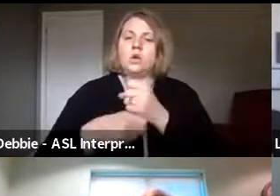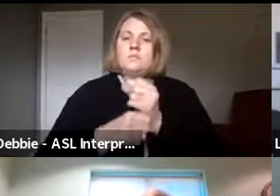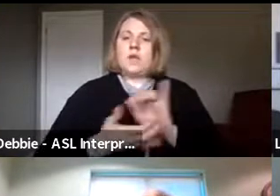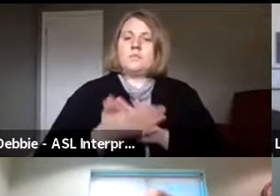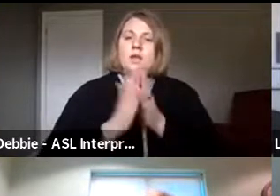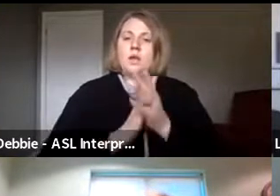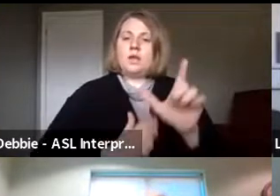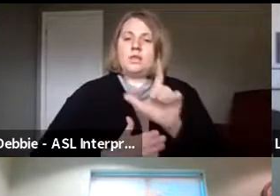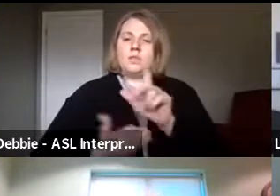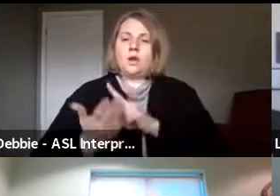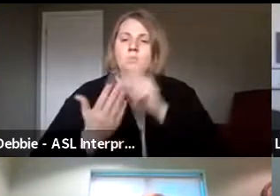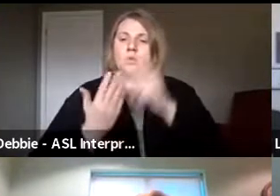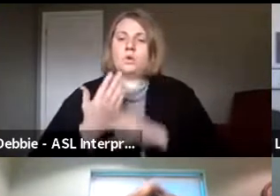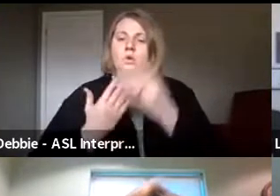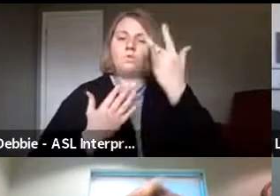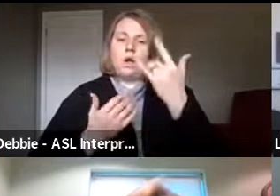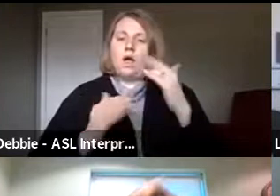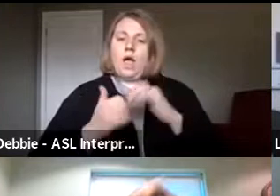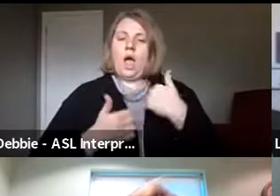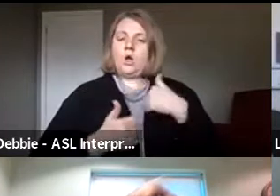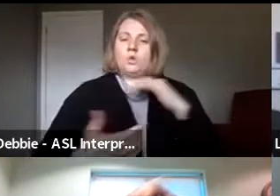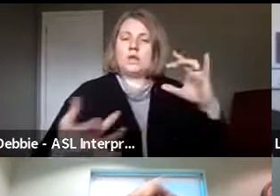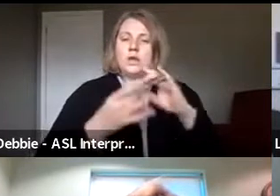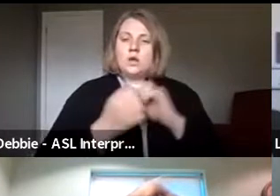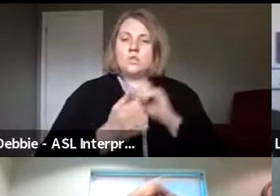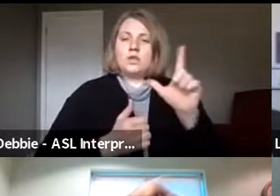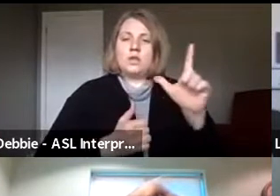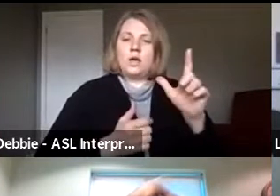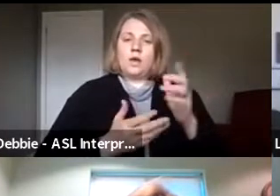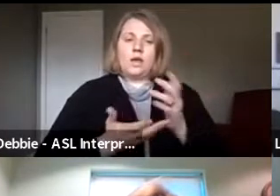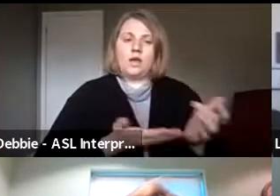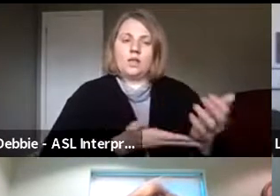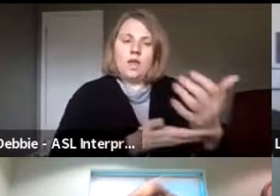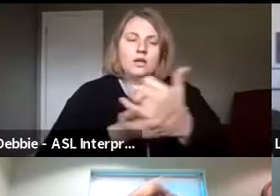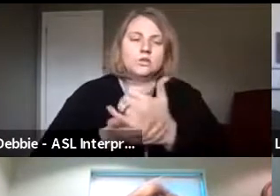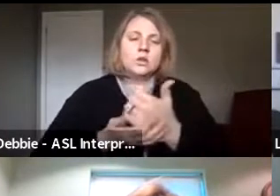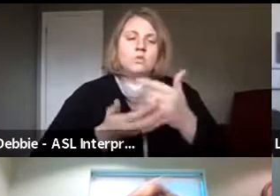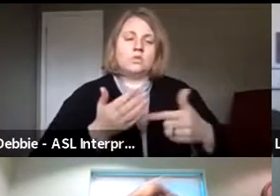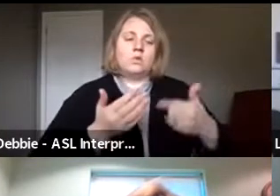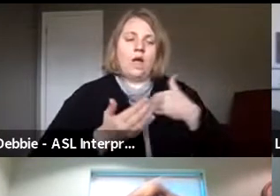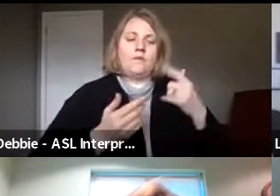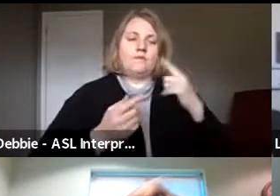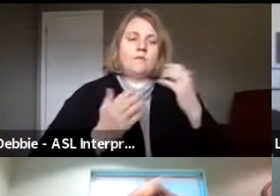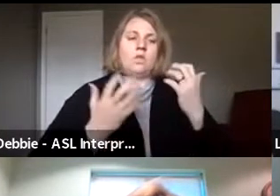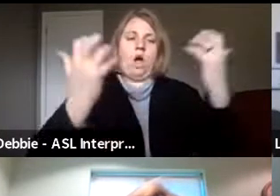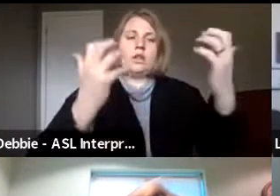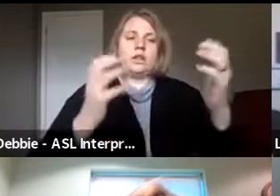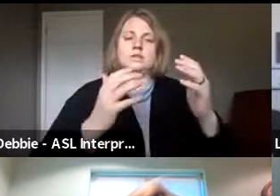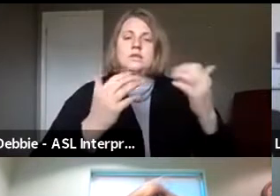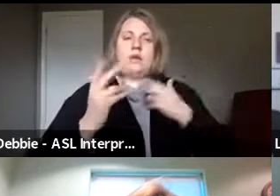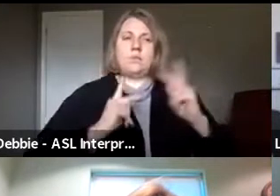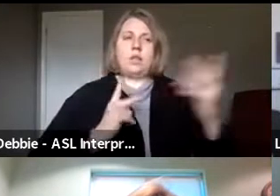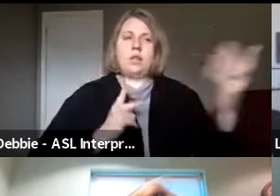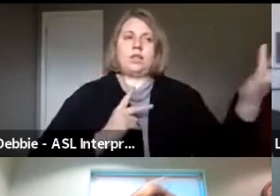program. So why are we doing it at the library? How can we connect with the library collection? How can we connect with our audience? How can we bring people in? So if